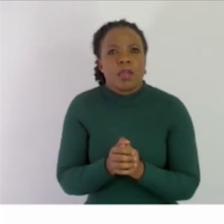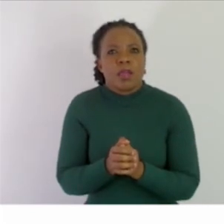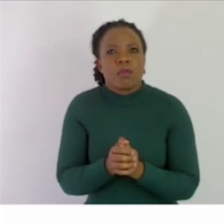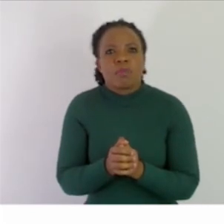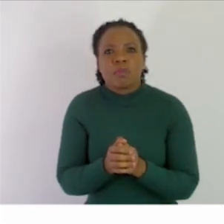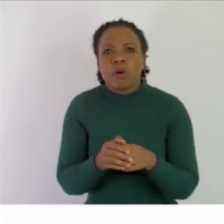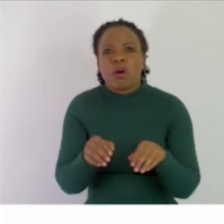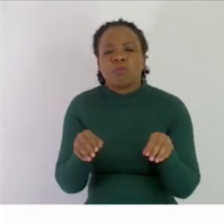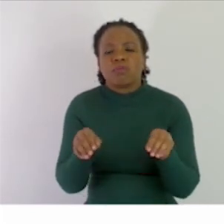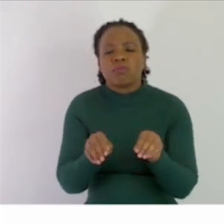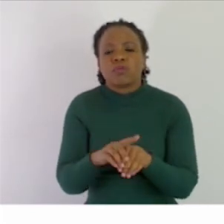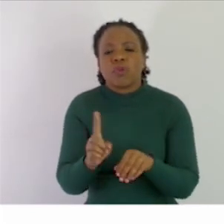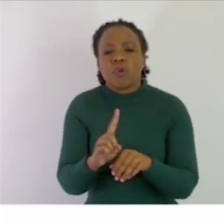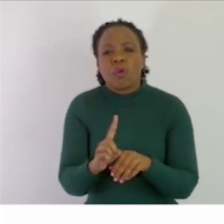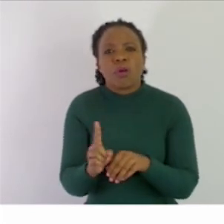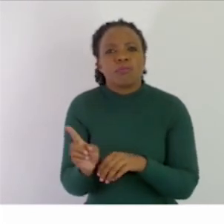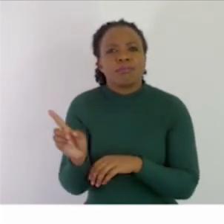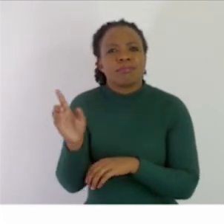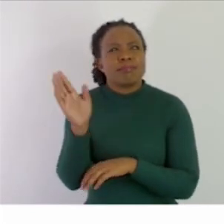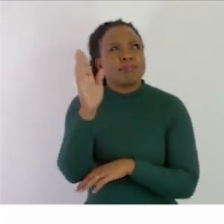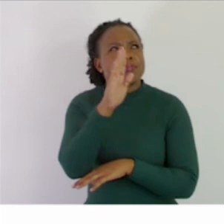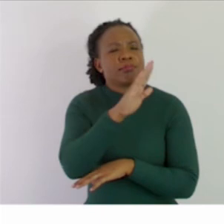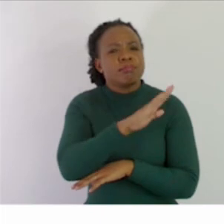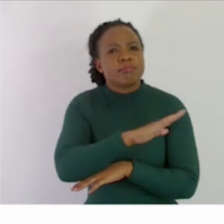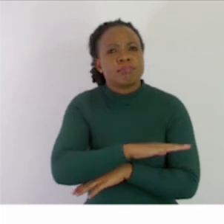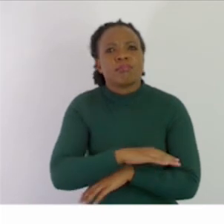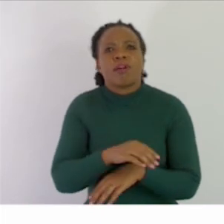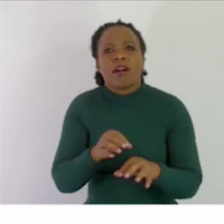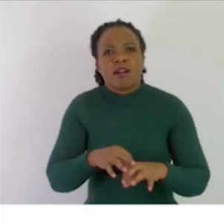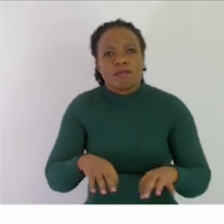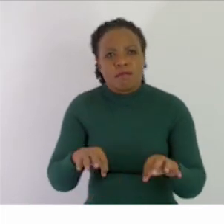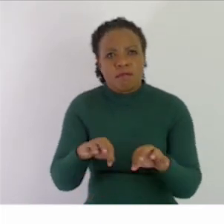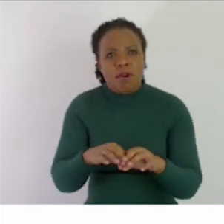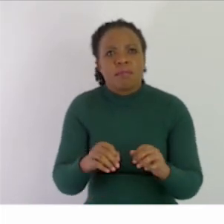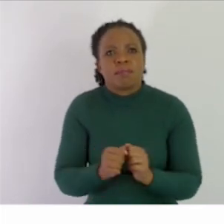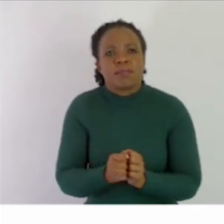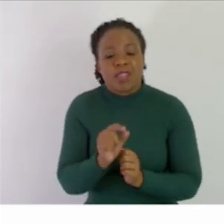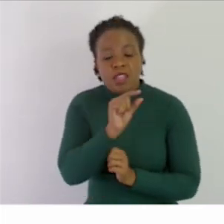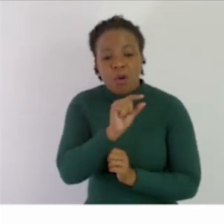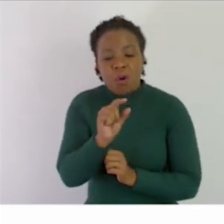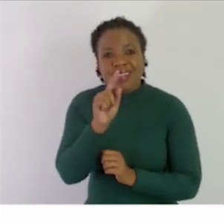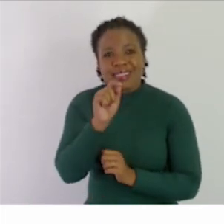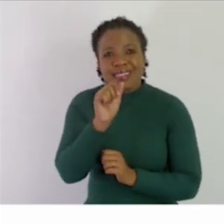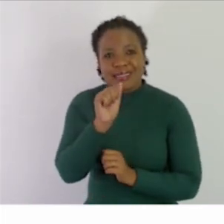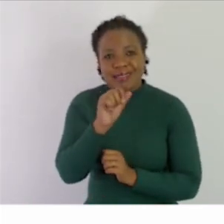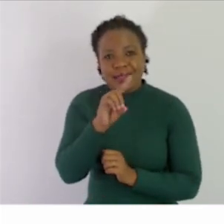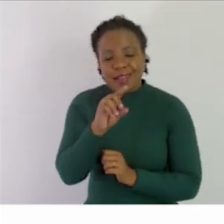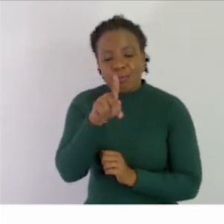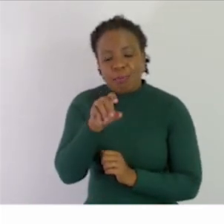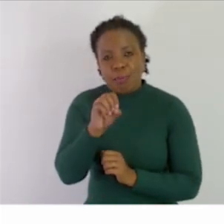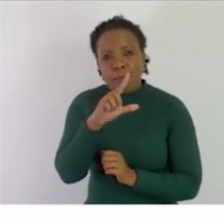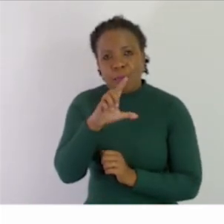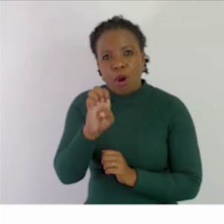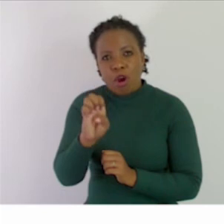the whole time? What are tadpoles? Write down every gender